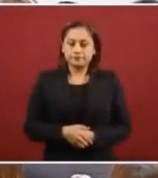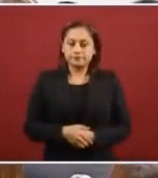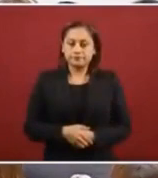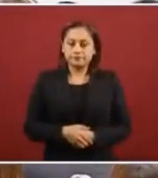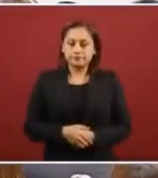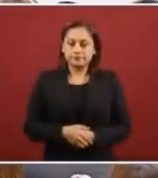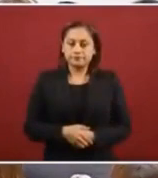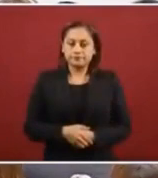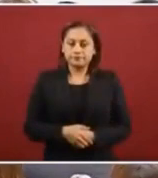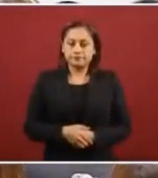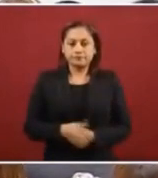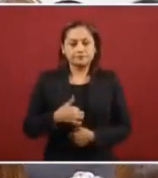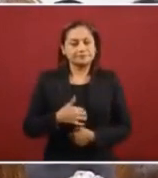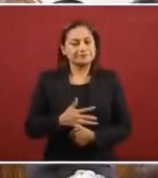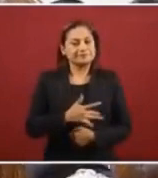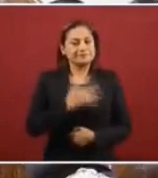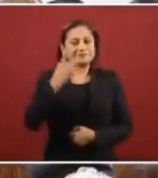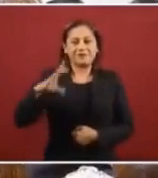pride